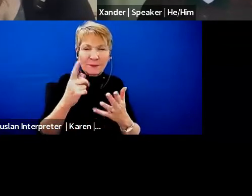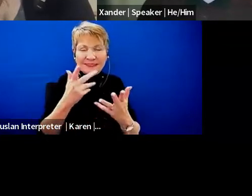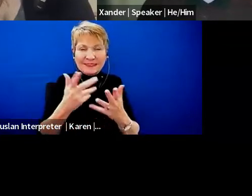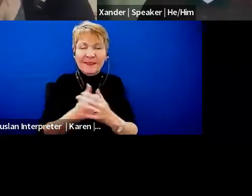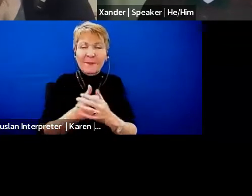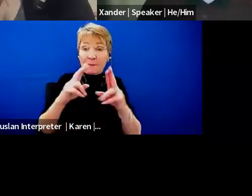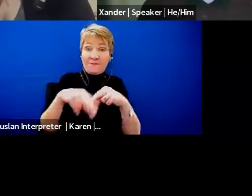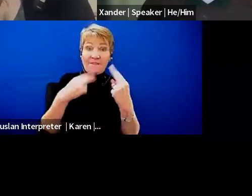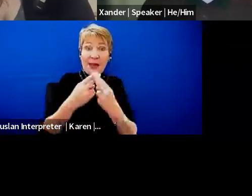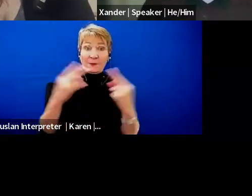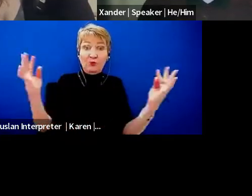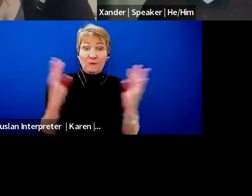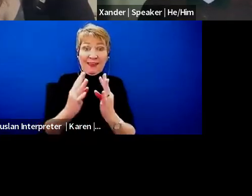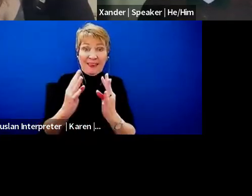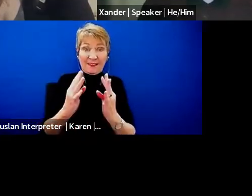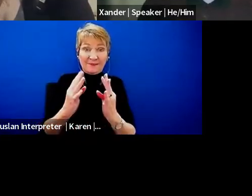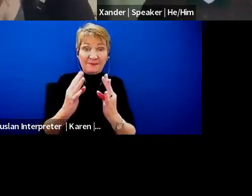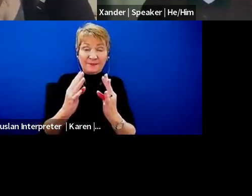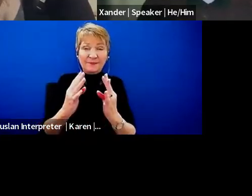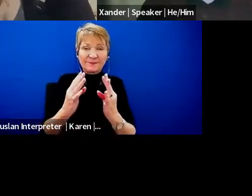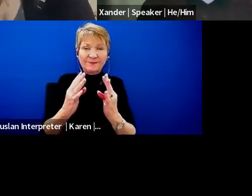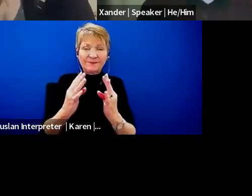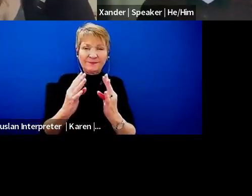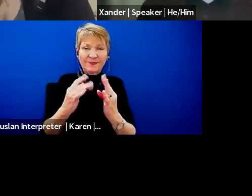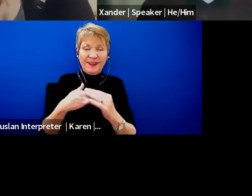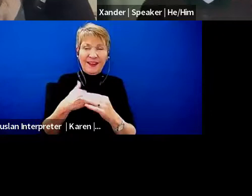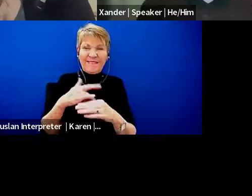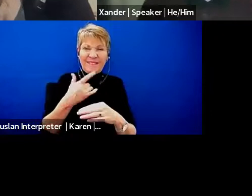Family gatherings were always kind of intimidating for me.